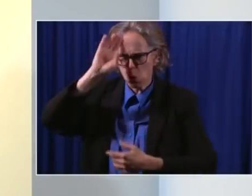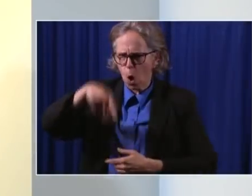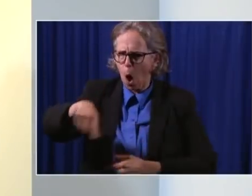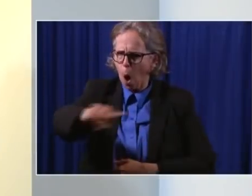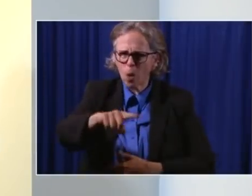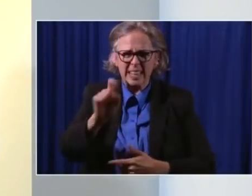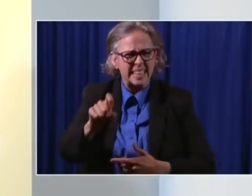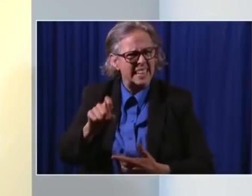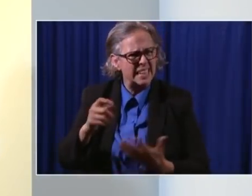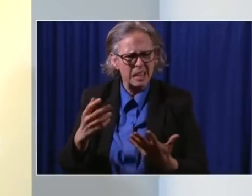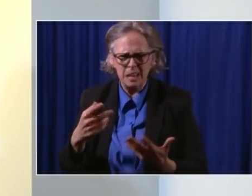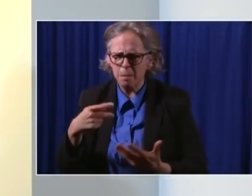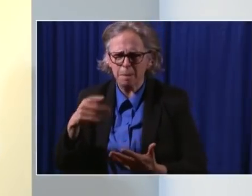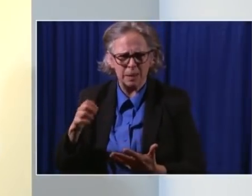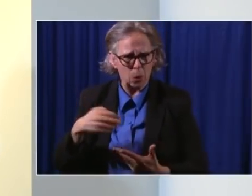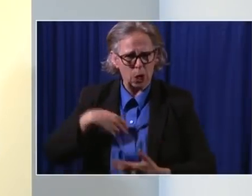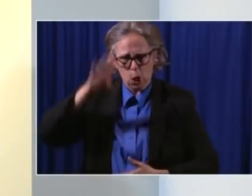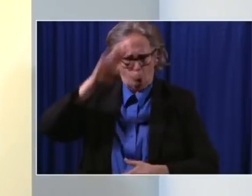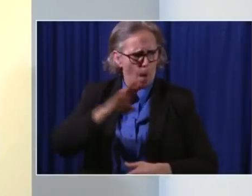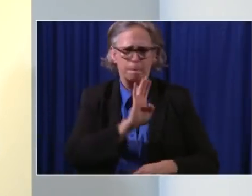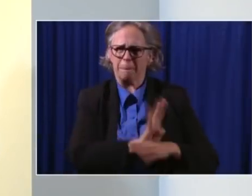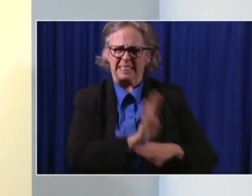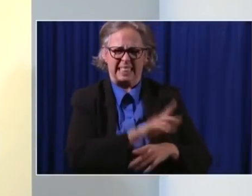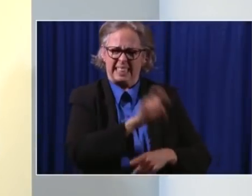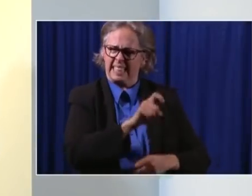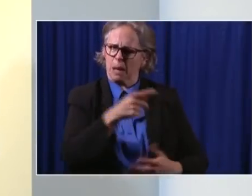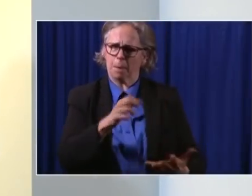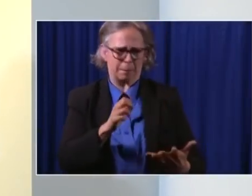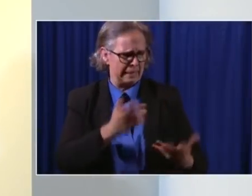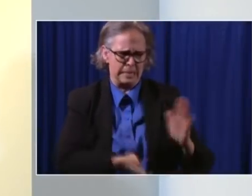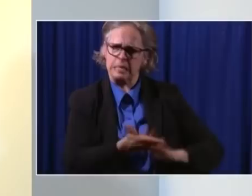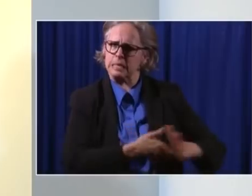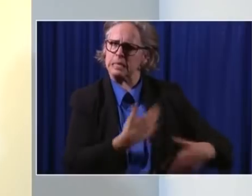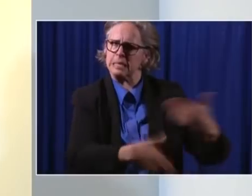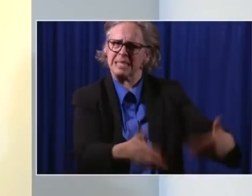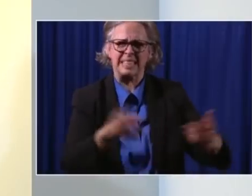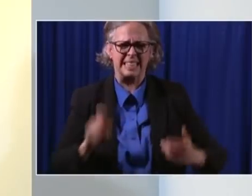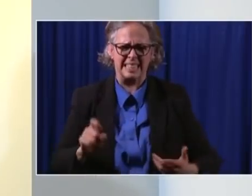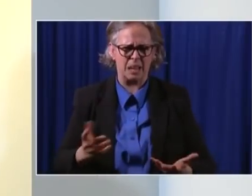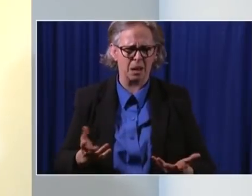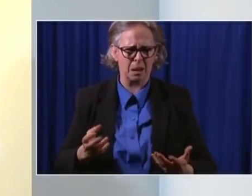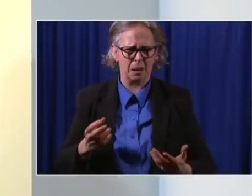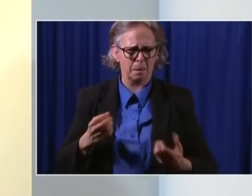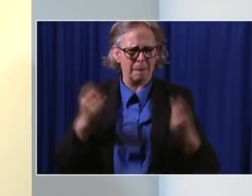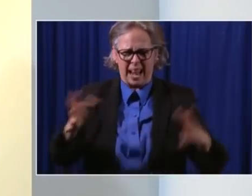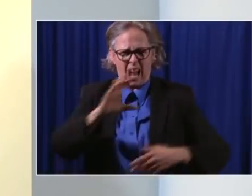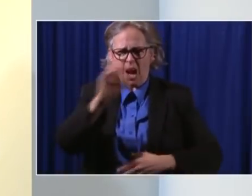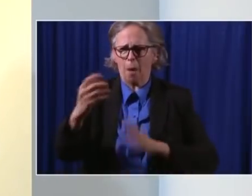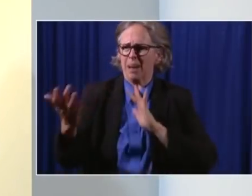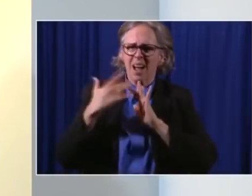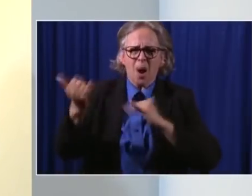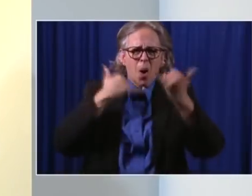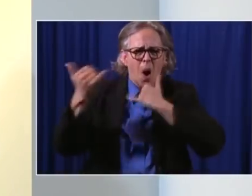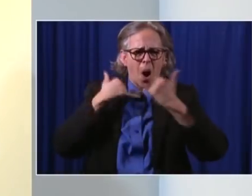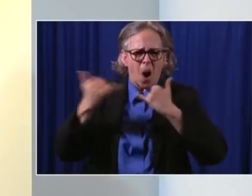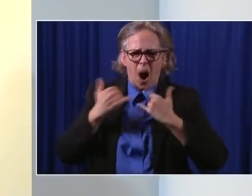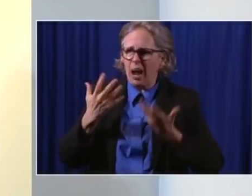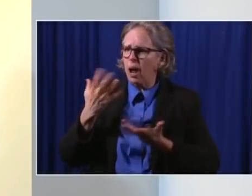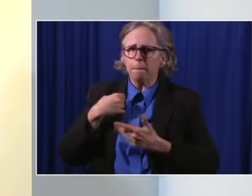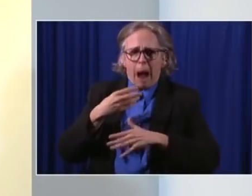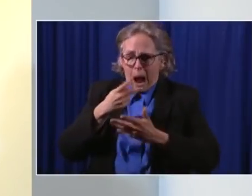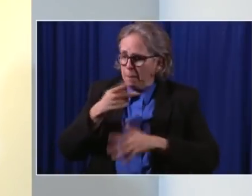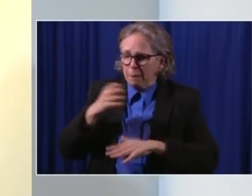to the PPE, and many Ohio companies have reached out and looked to get that